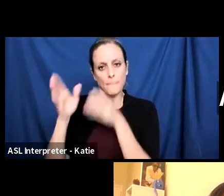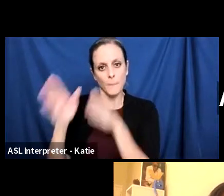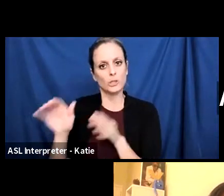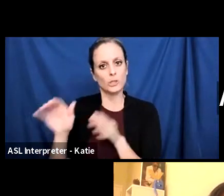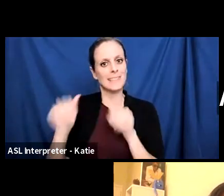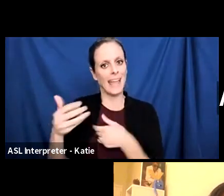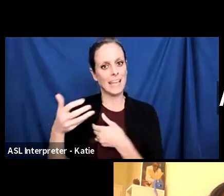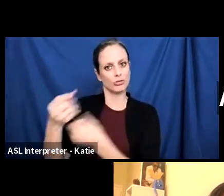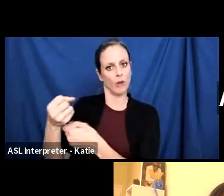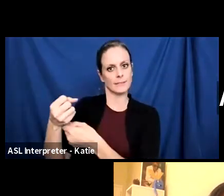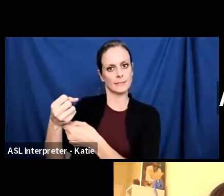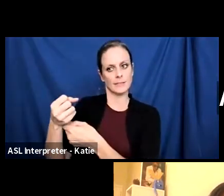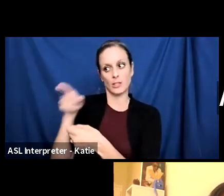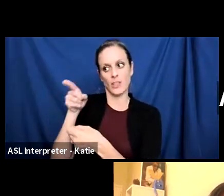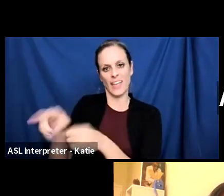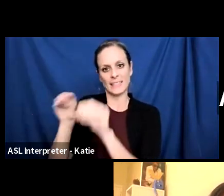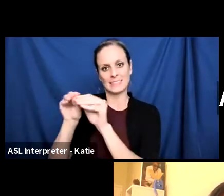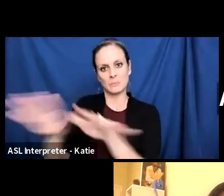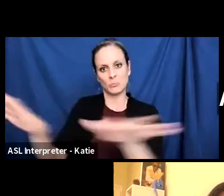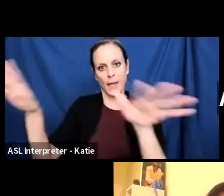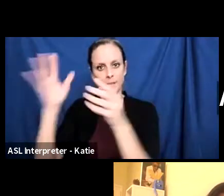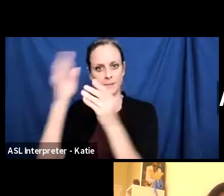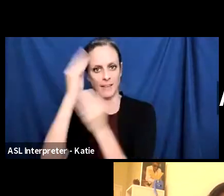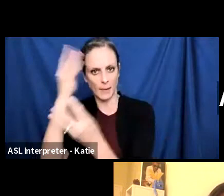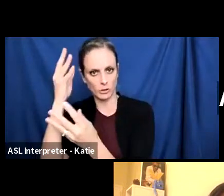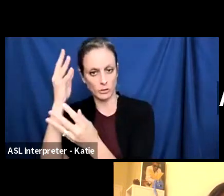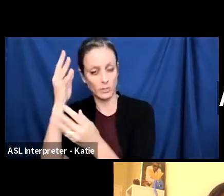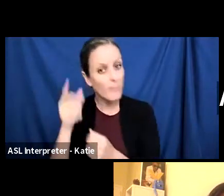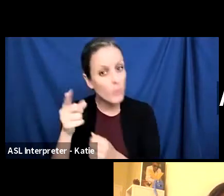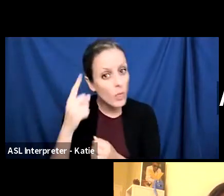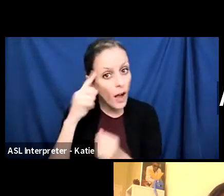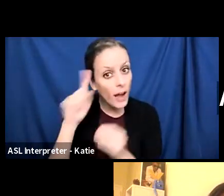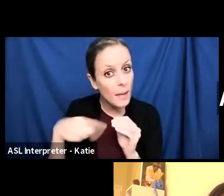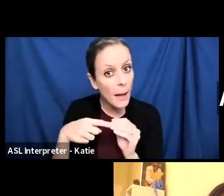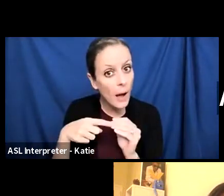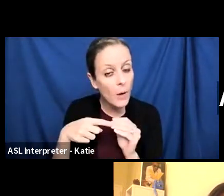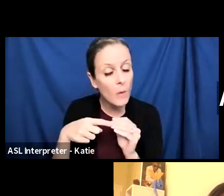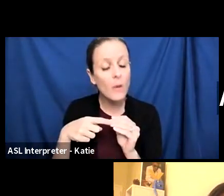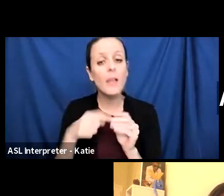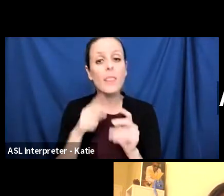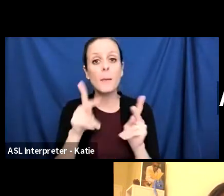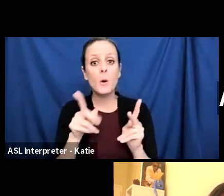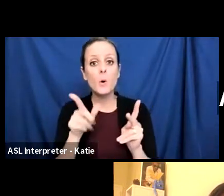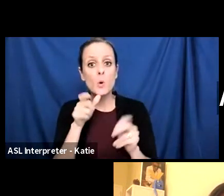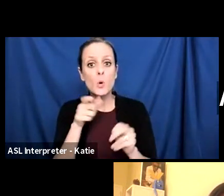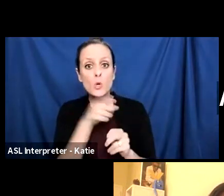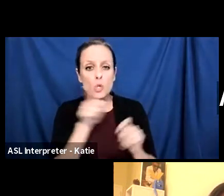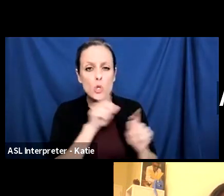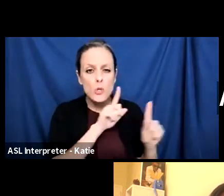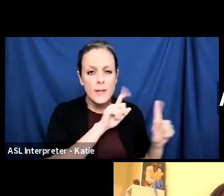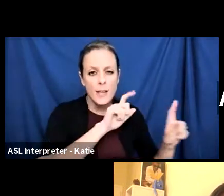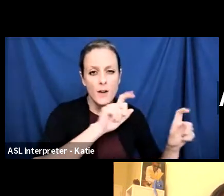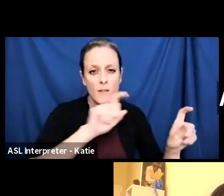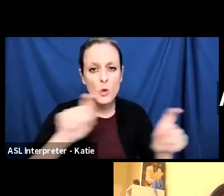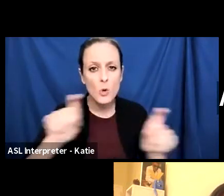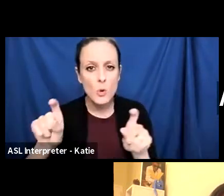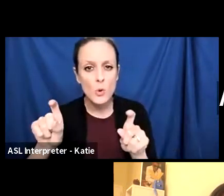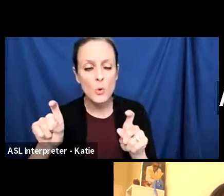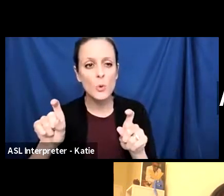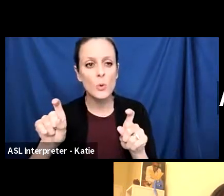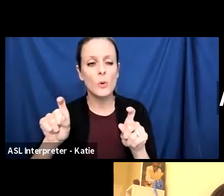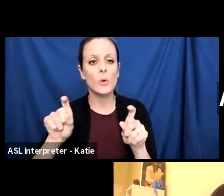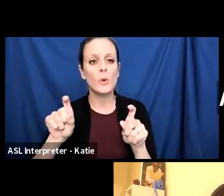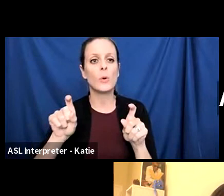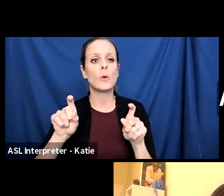If you thought about some of the people who you interviewed and wanting to bring information